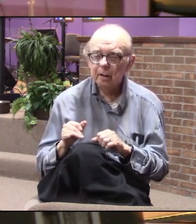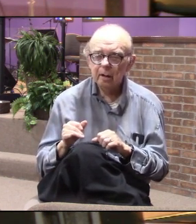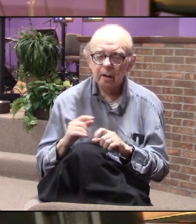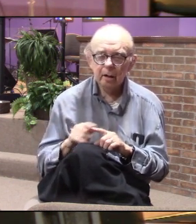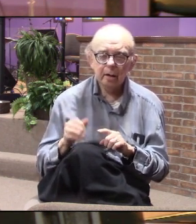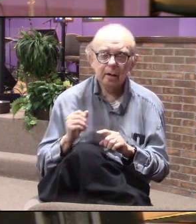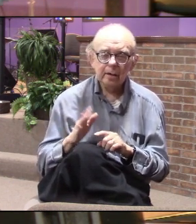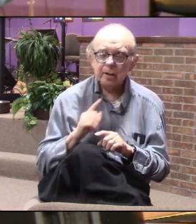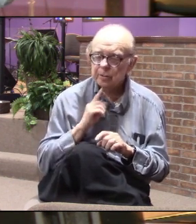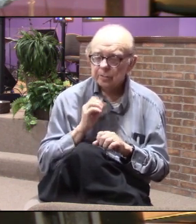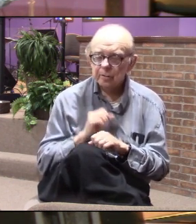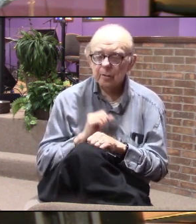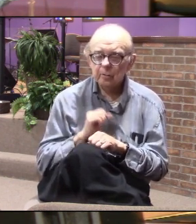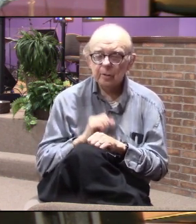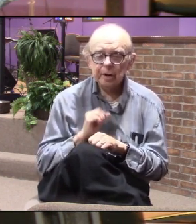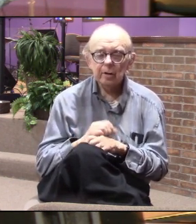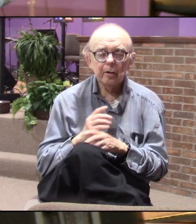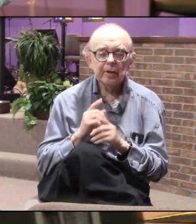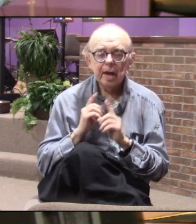but God was working on the solution.